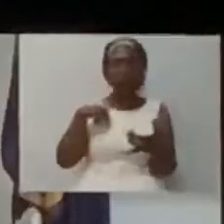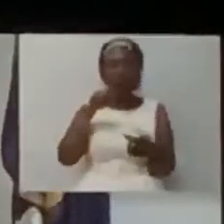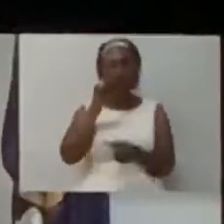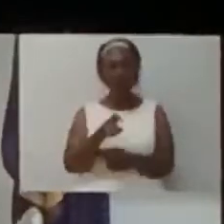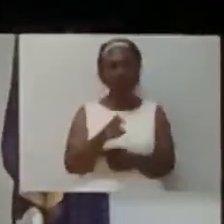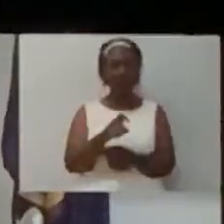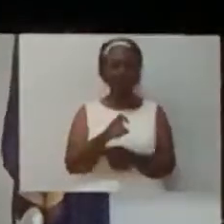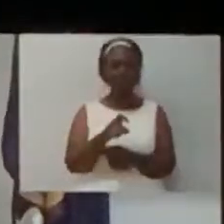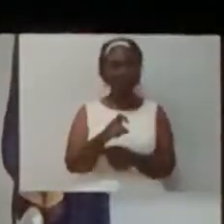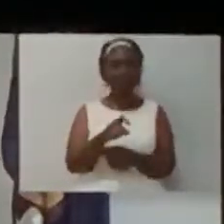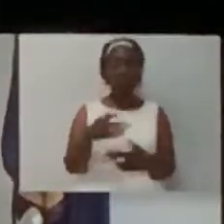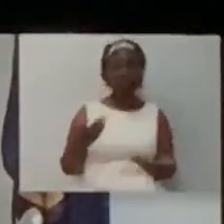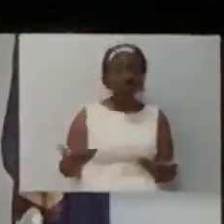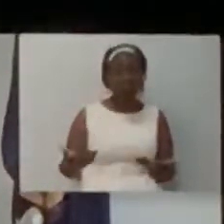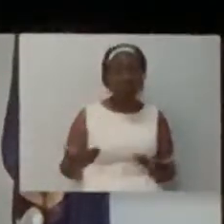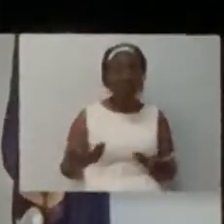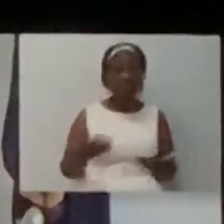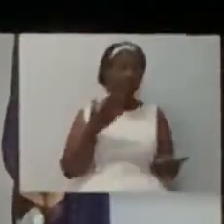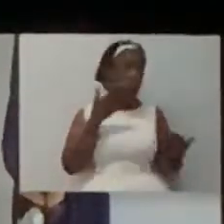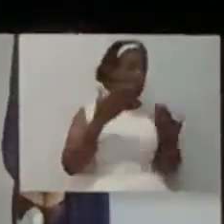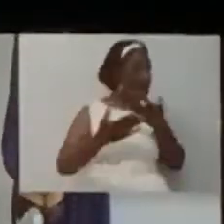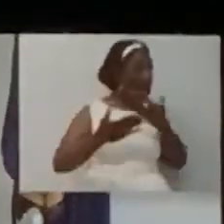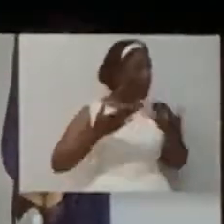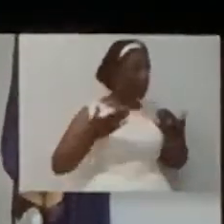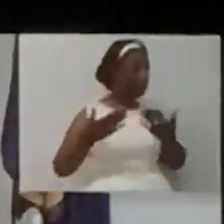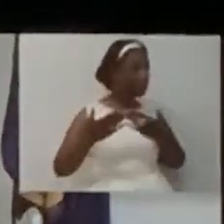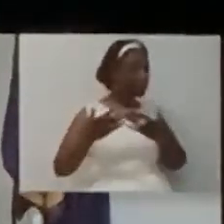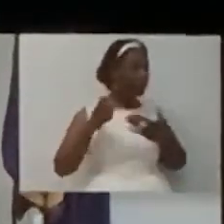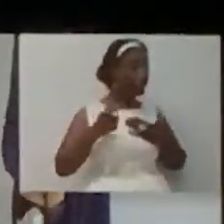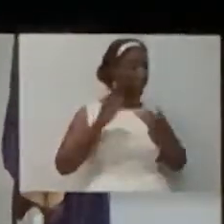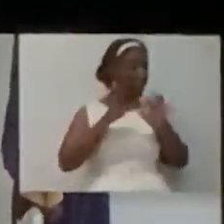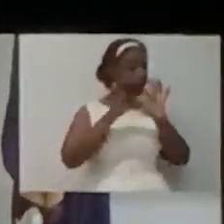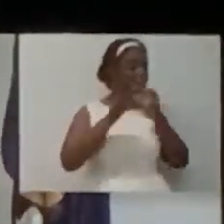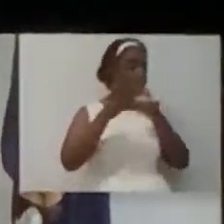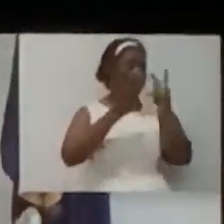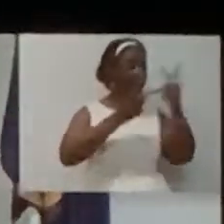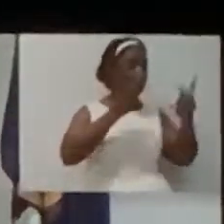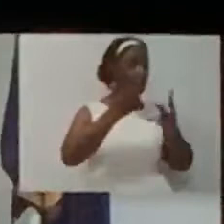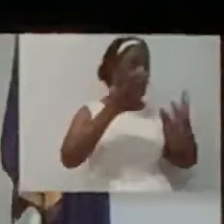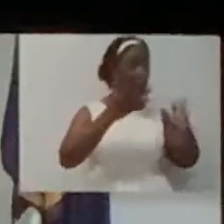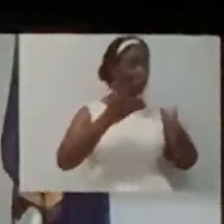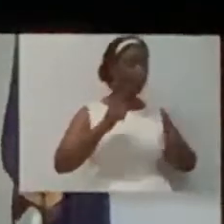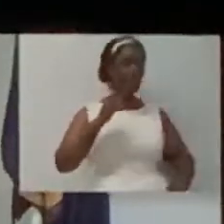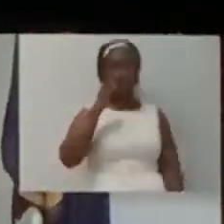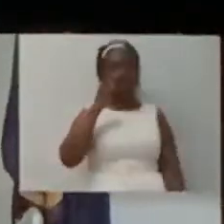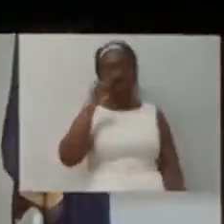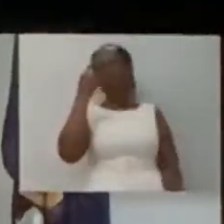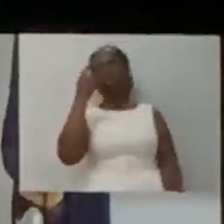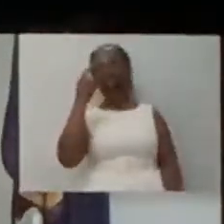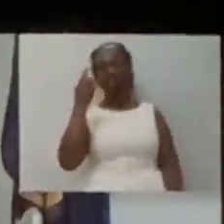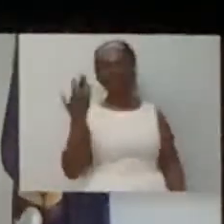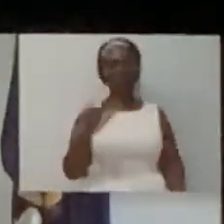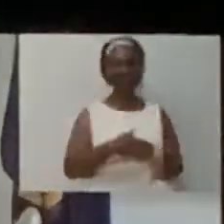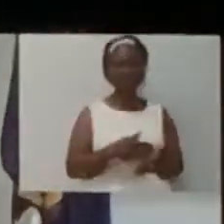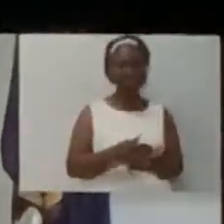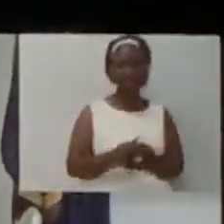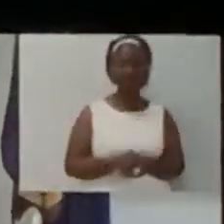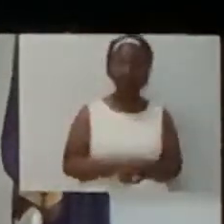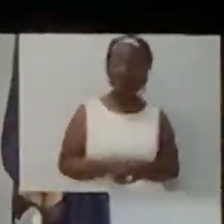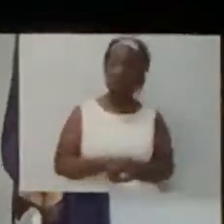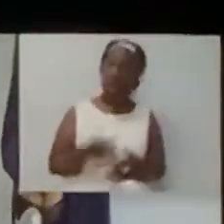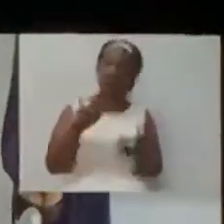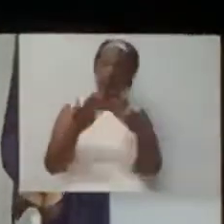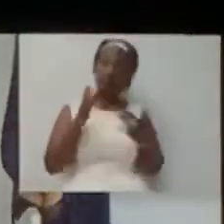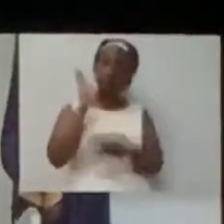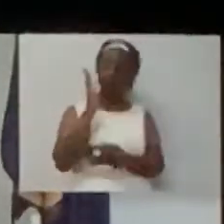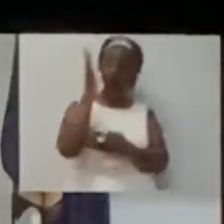need. The visit to a family's house will not seem so boring once we can do it again. We